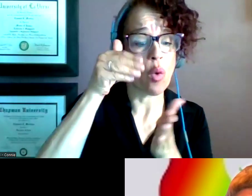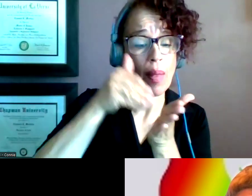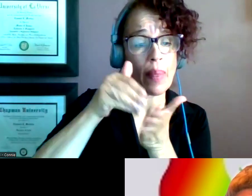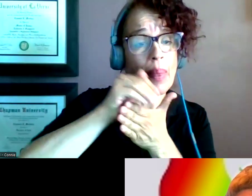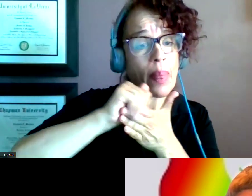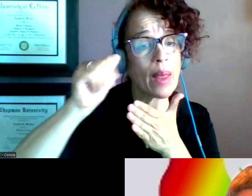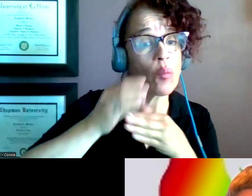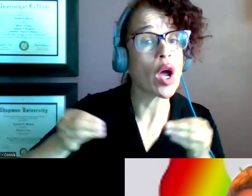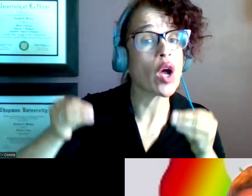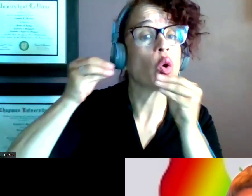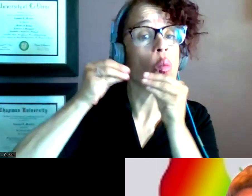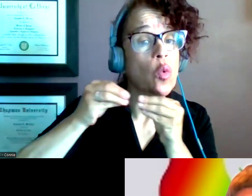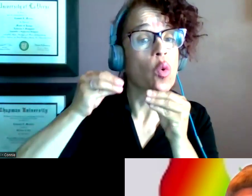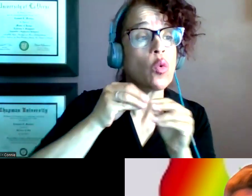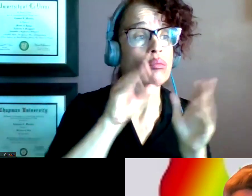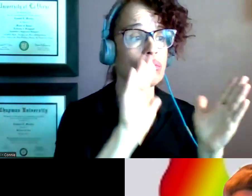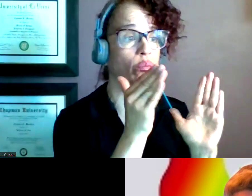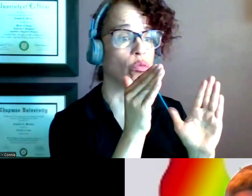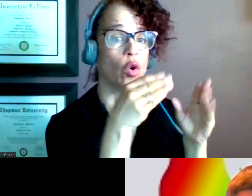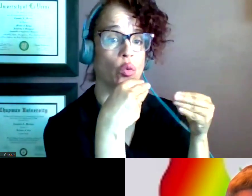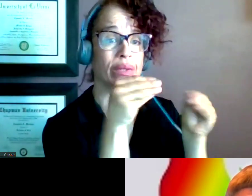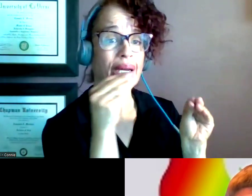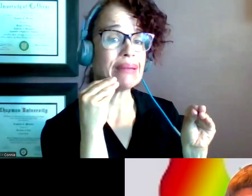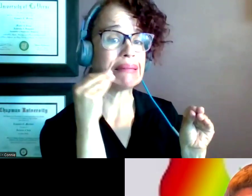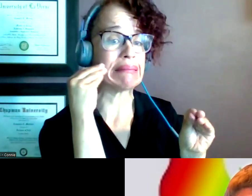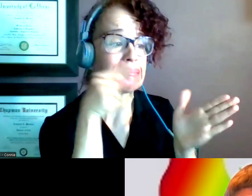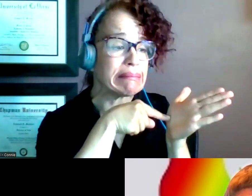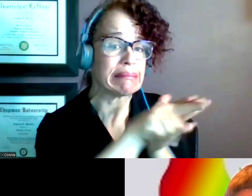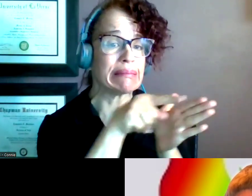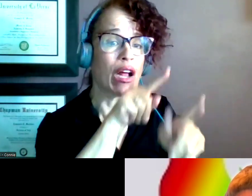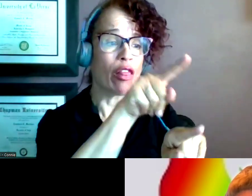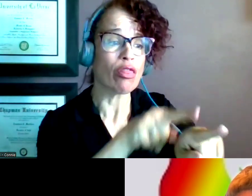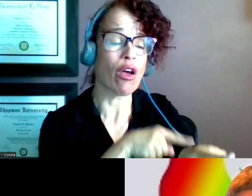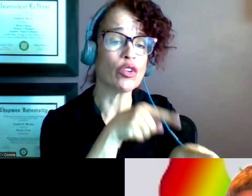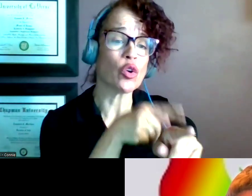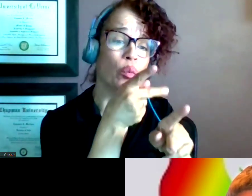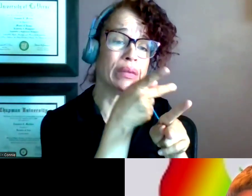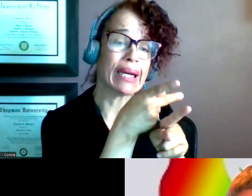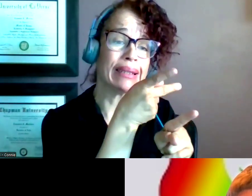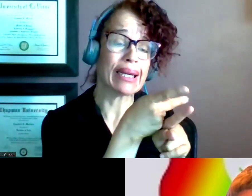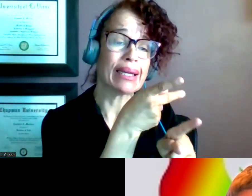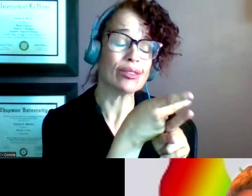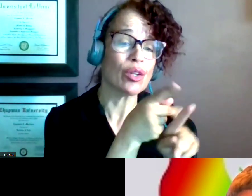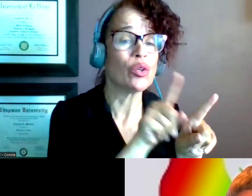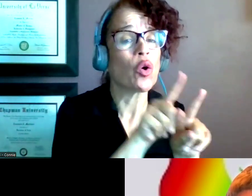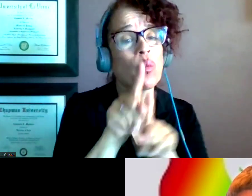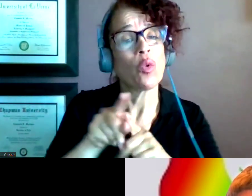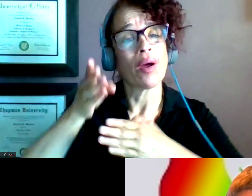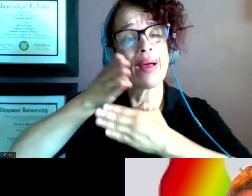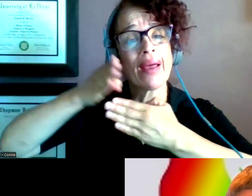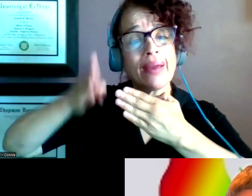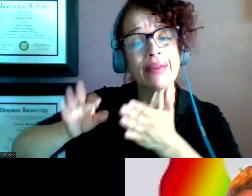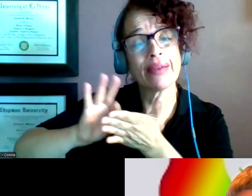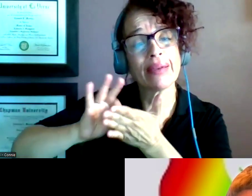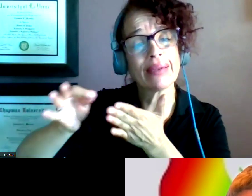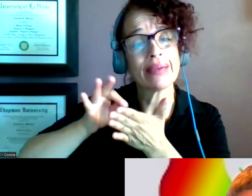or more, forcing people to sell their home to pay for their long-term care. Would also end all